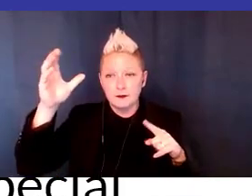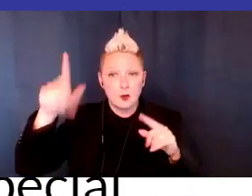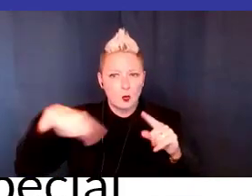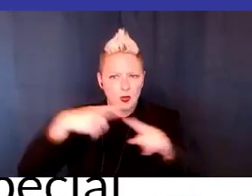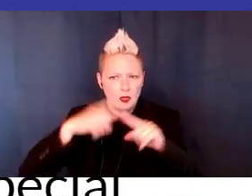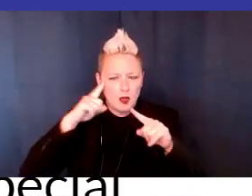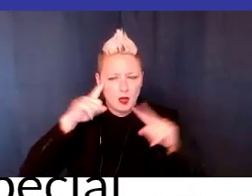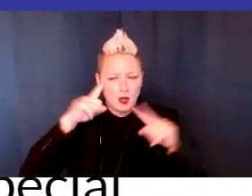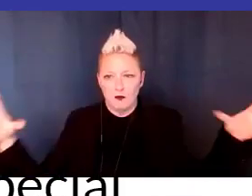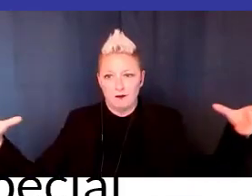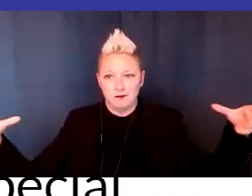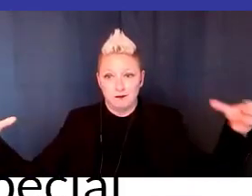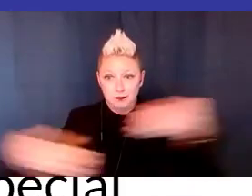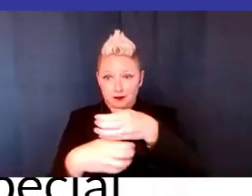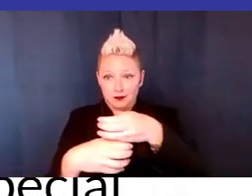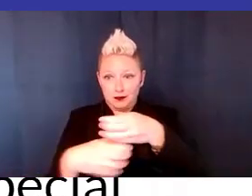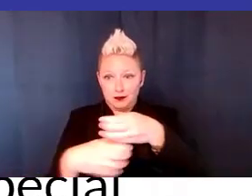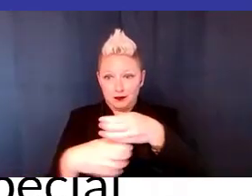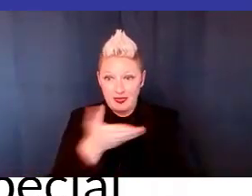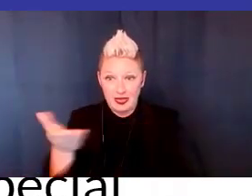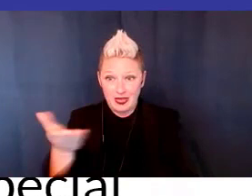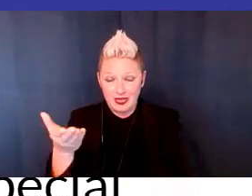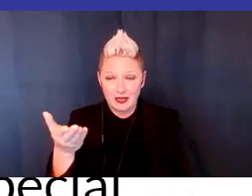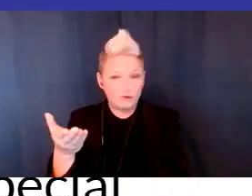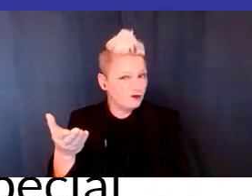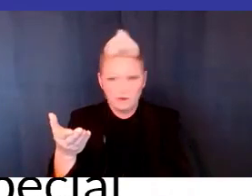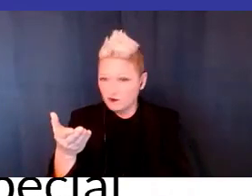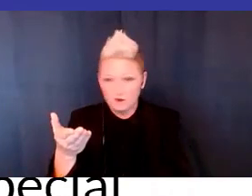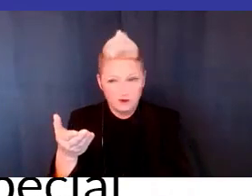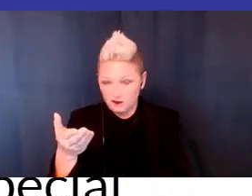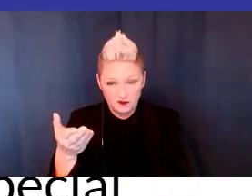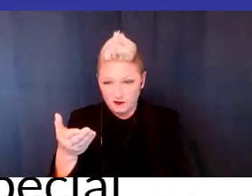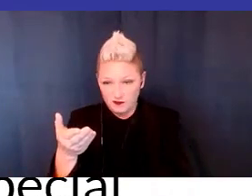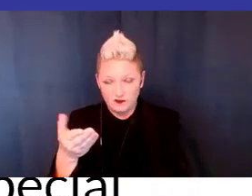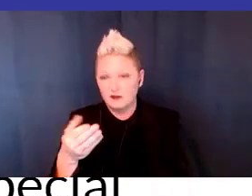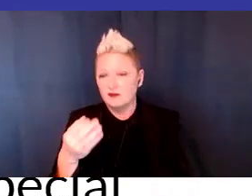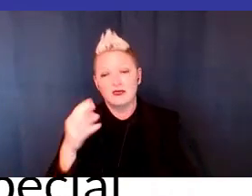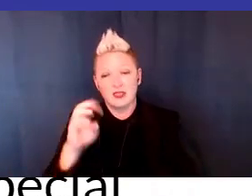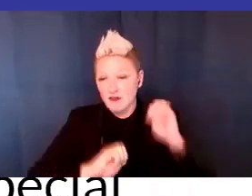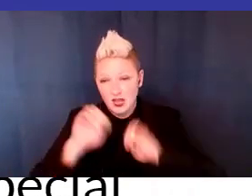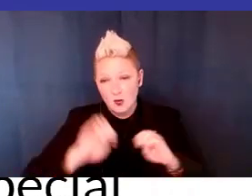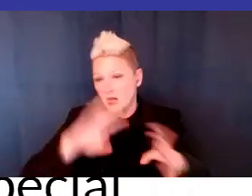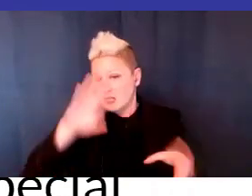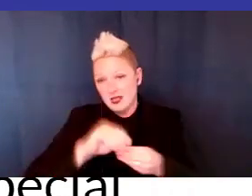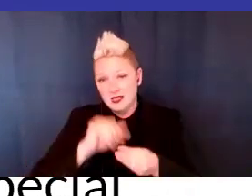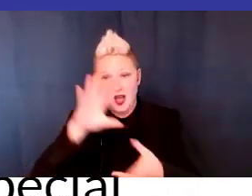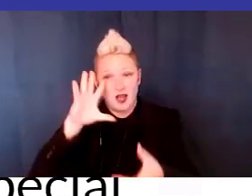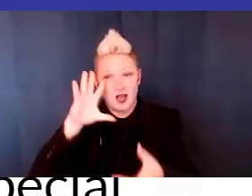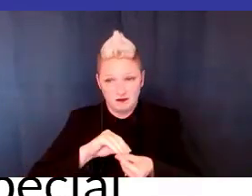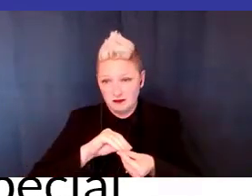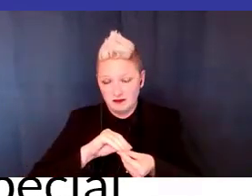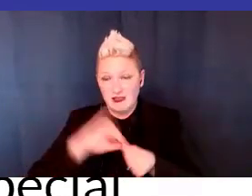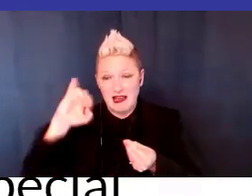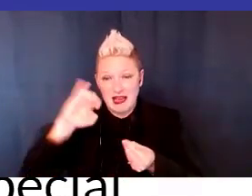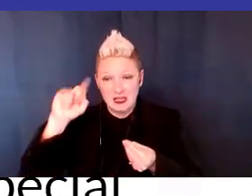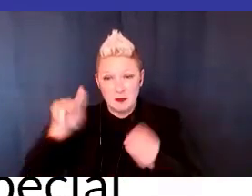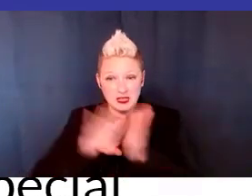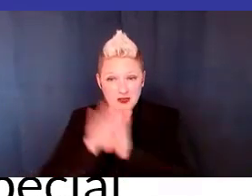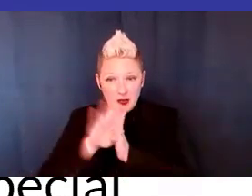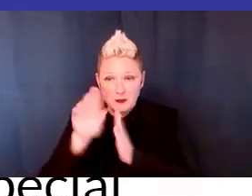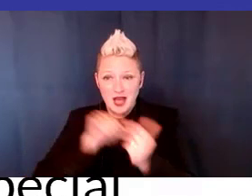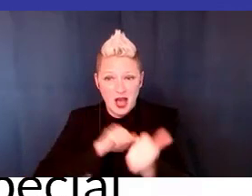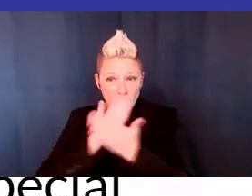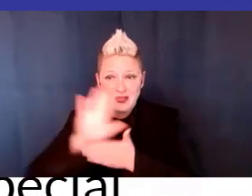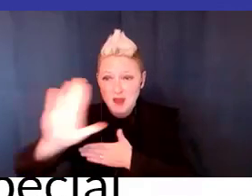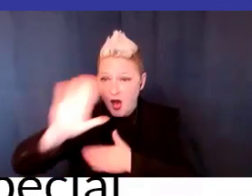as one thing, the evaluation is not comprehensive, the IEP development is not addressing all of the